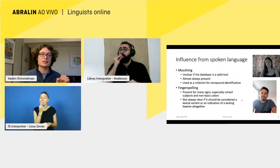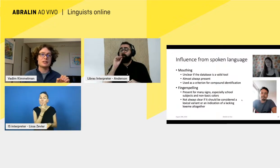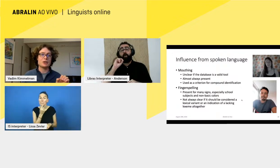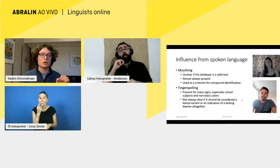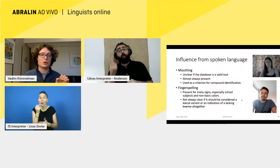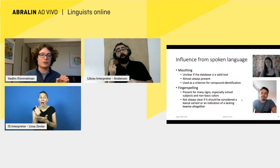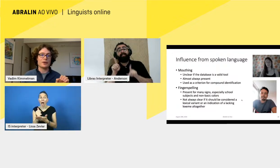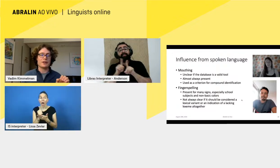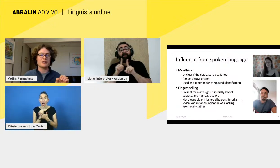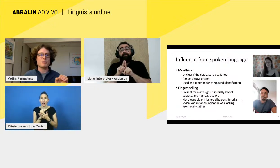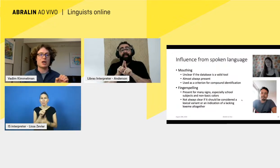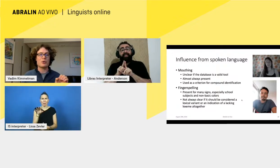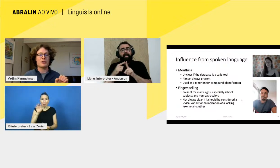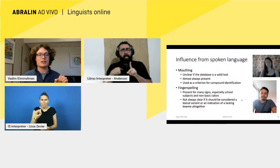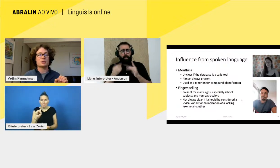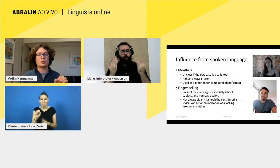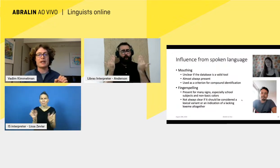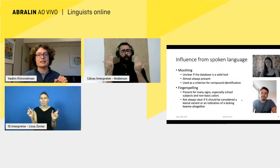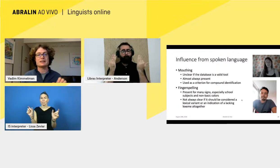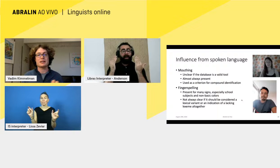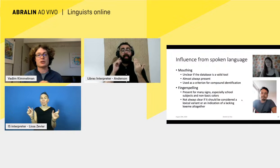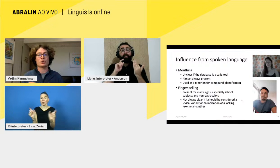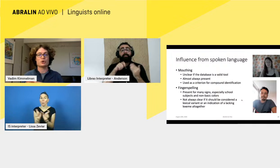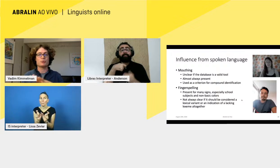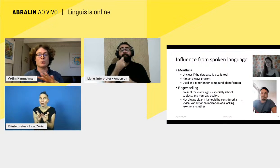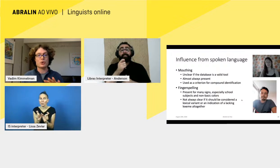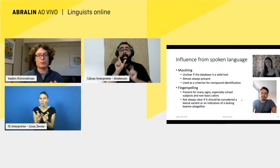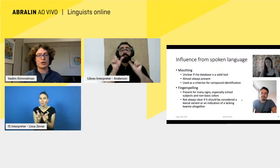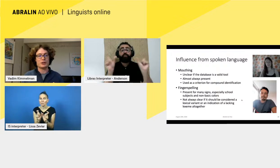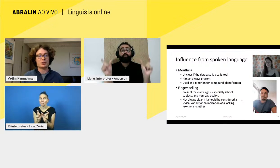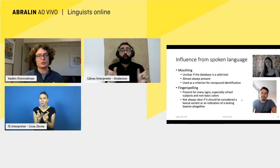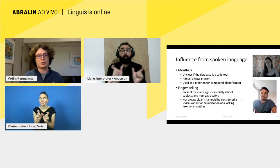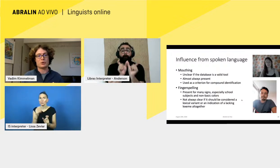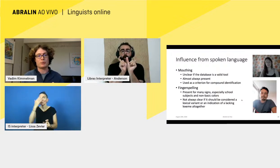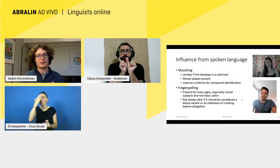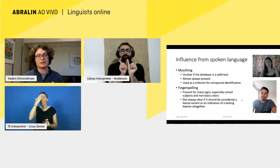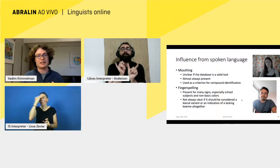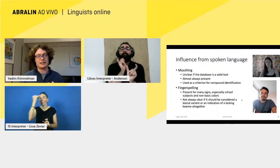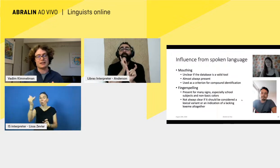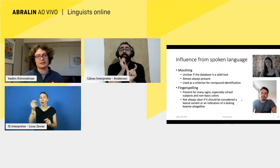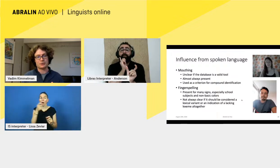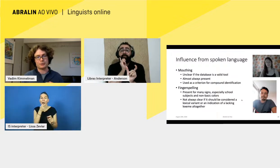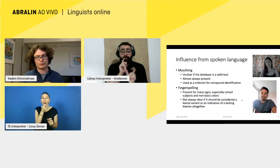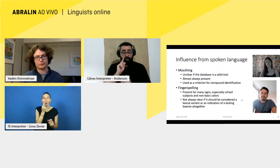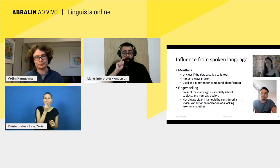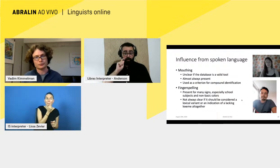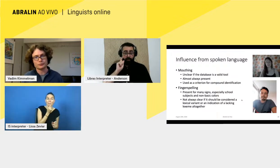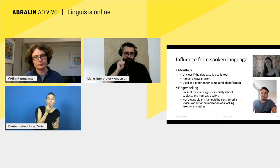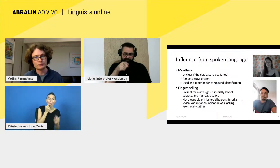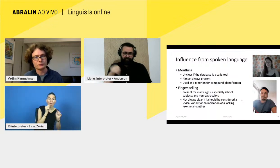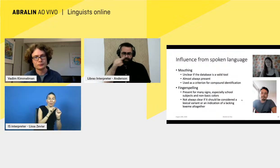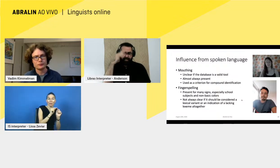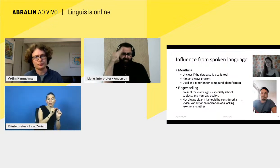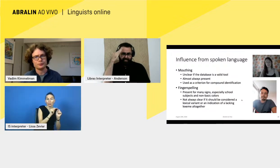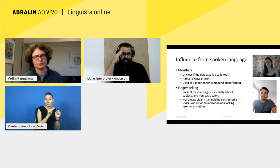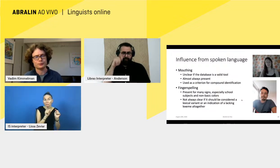because we can see often that the mouthing spreads across both parts of complex signs.